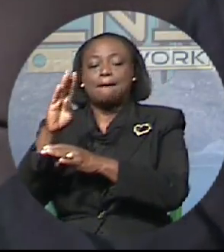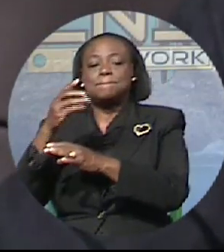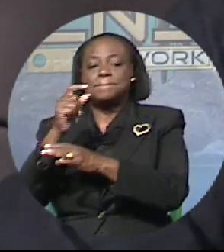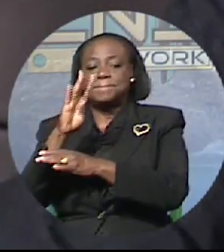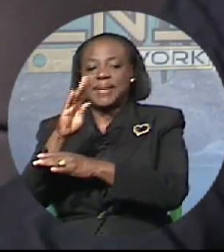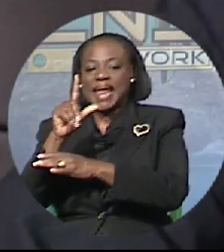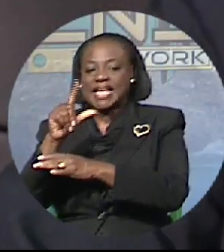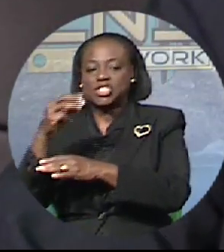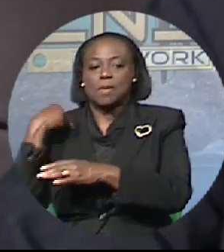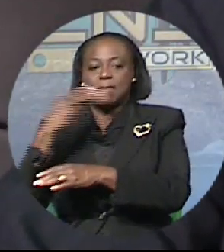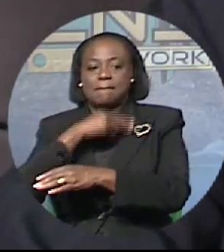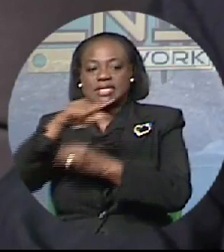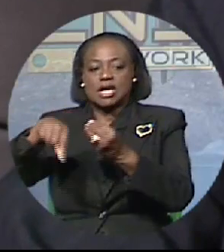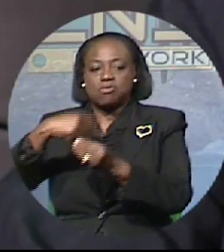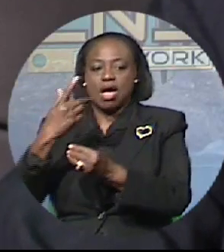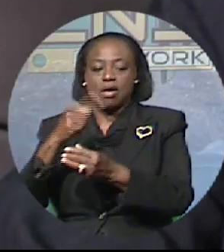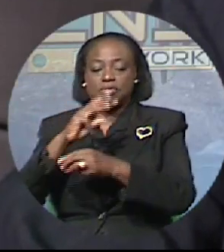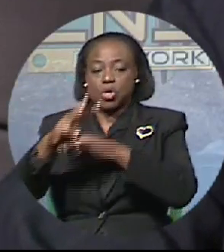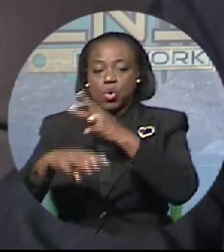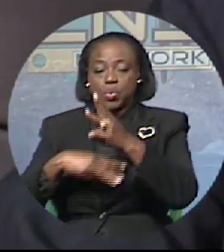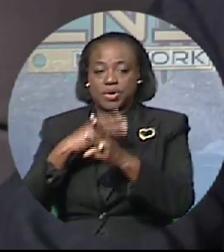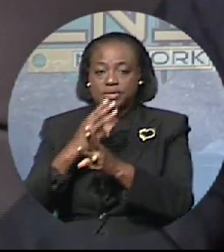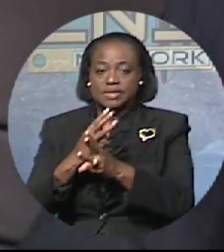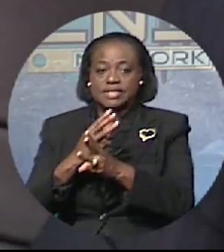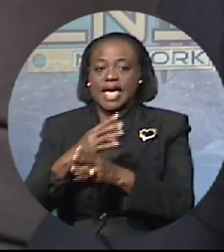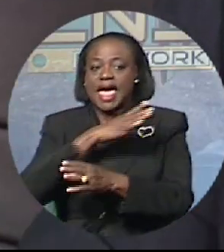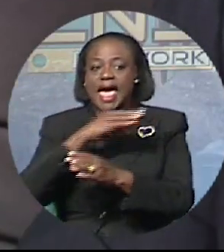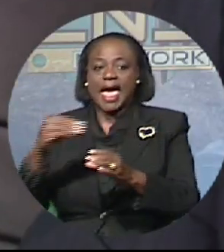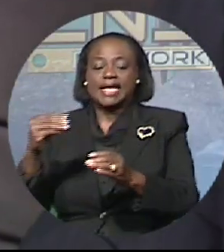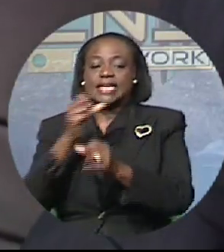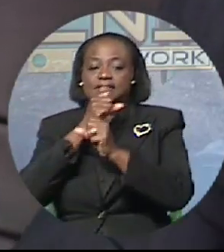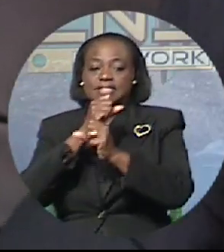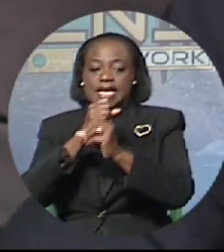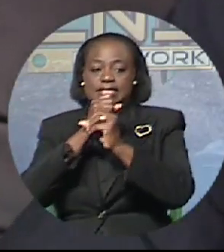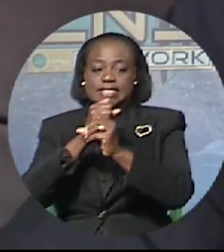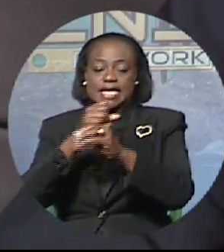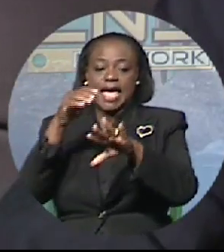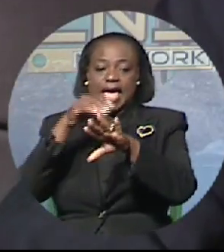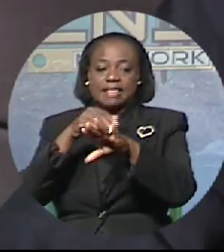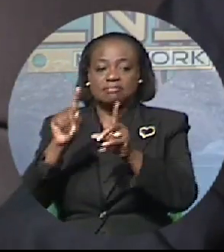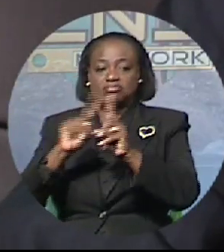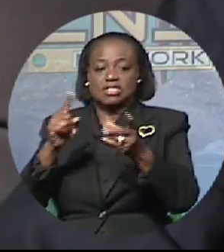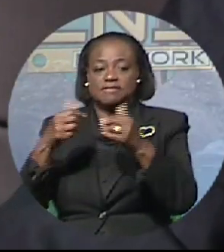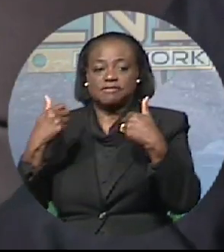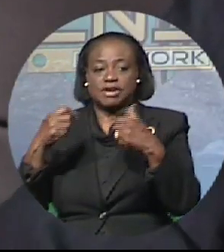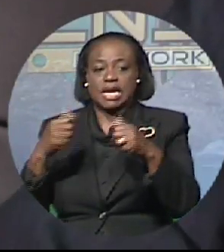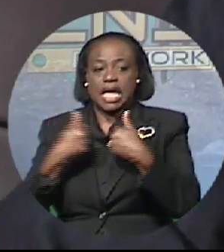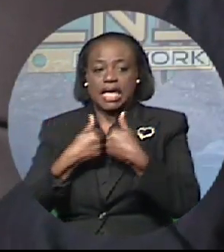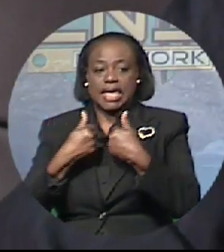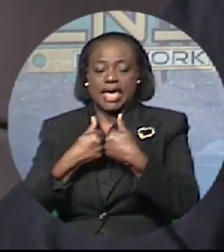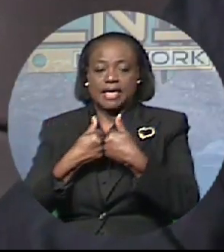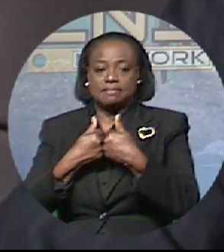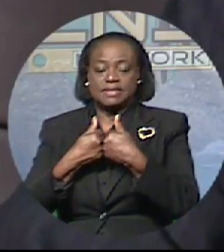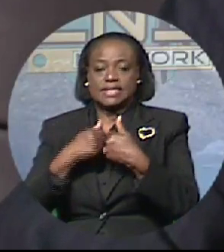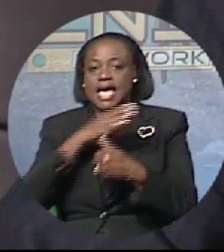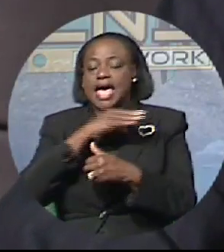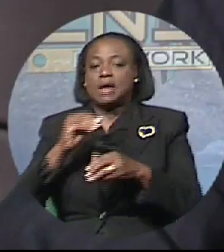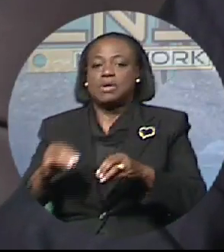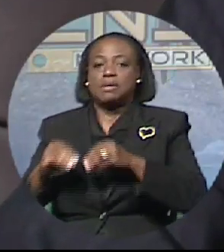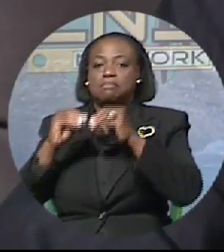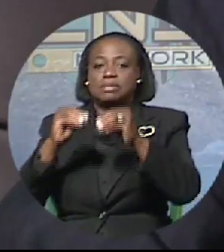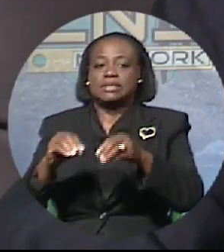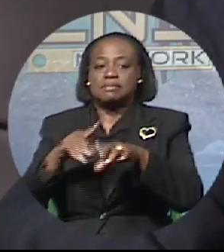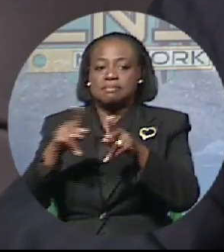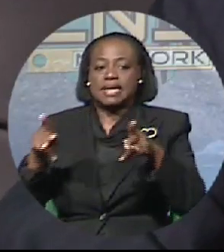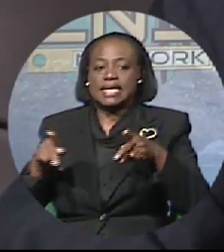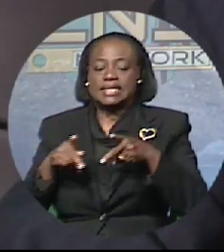around the world. And we're also going to have some advertising at their various games. And we've also put in place a landing